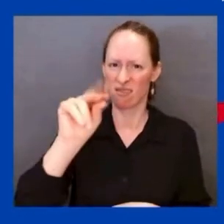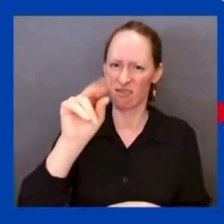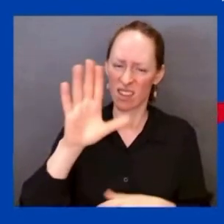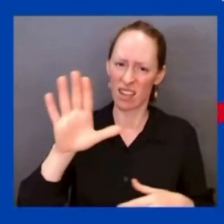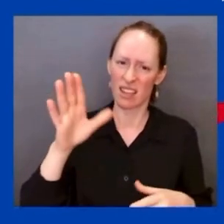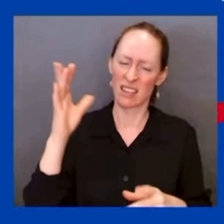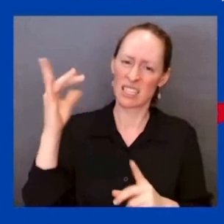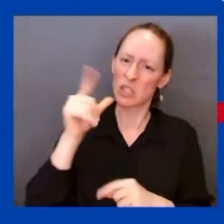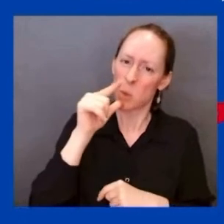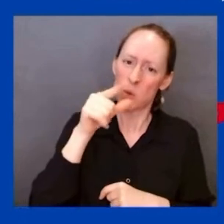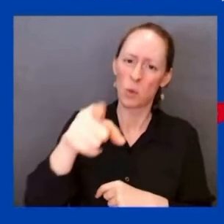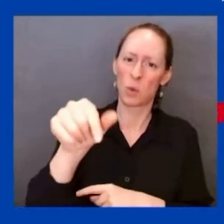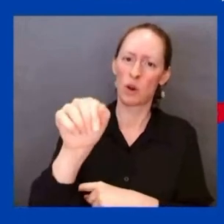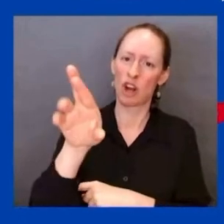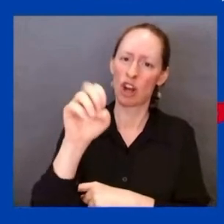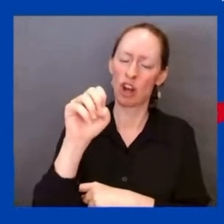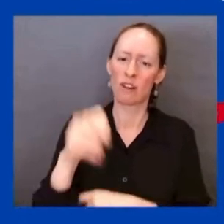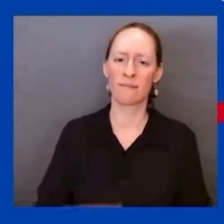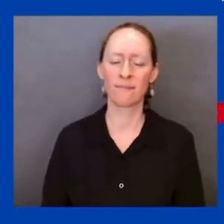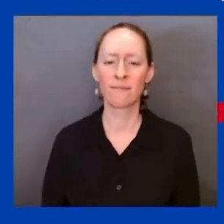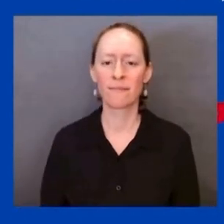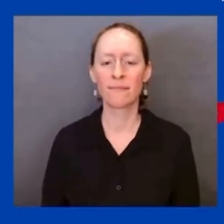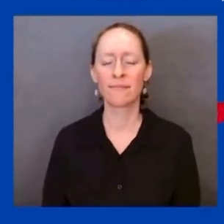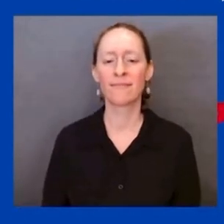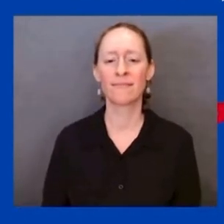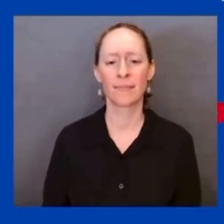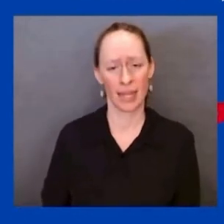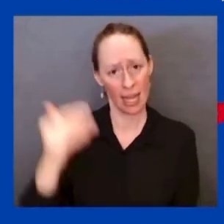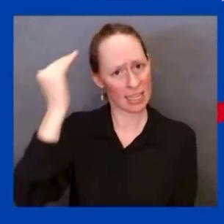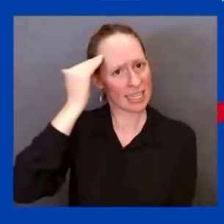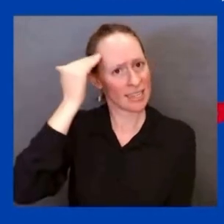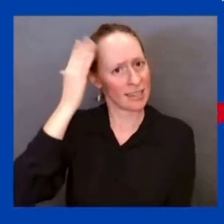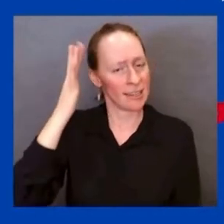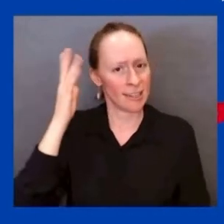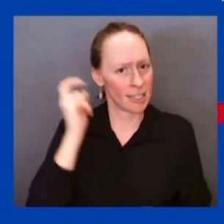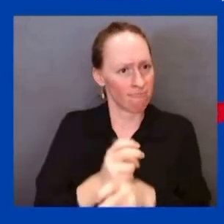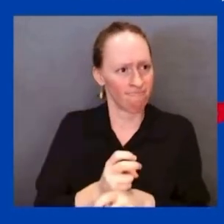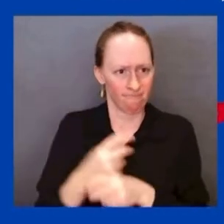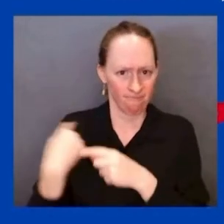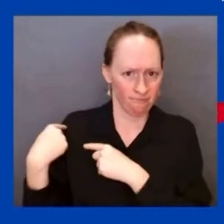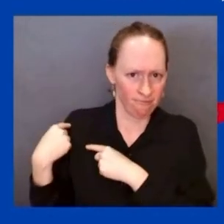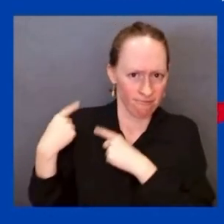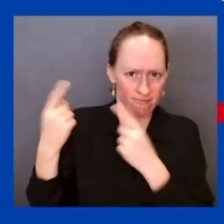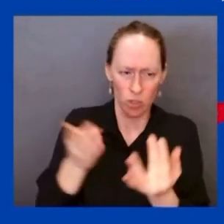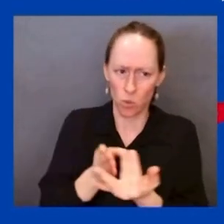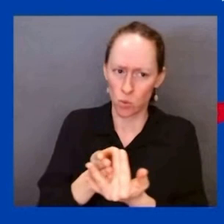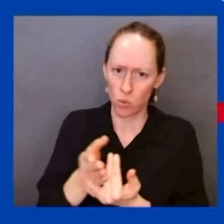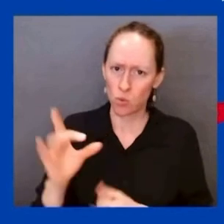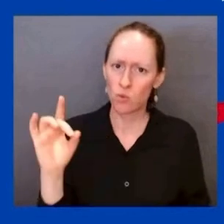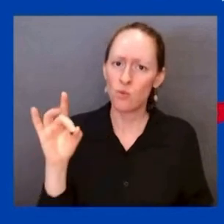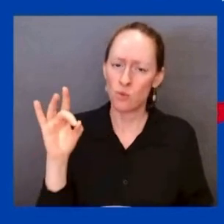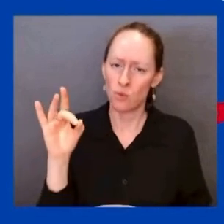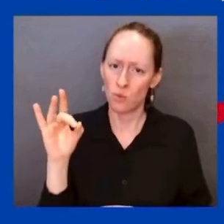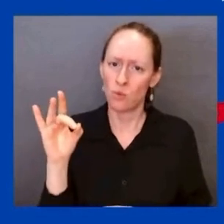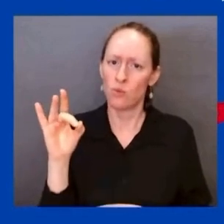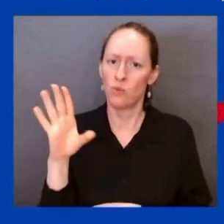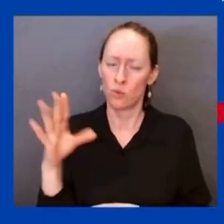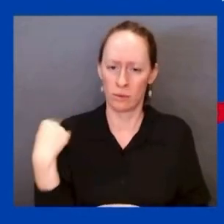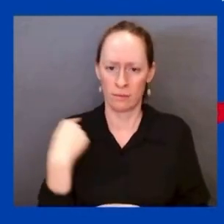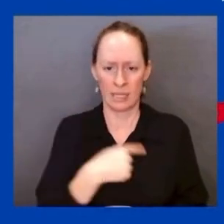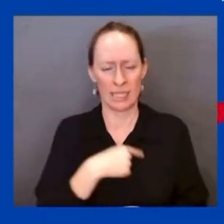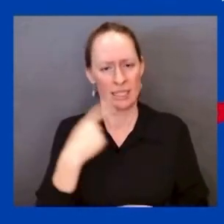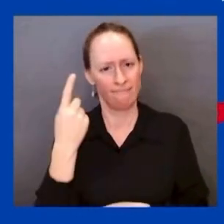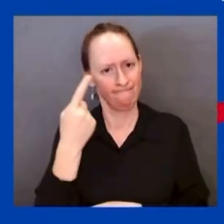ask so much of you. And I want you to know, I see you, we thank you, and we thank you, Becky, for your